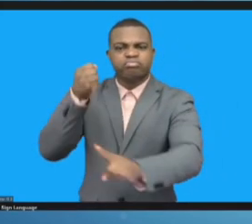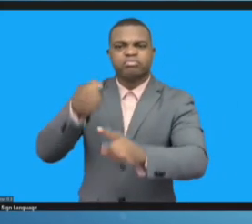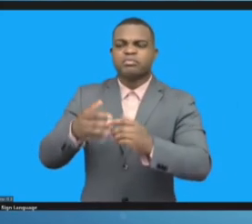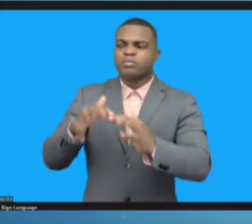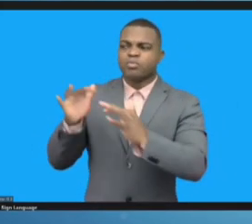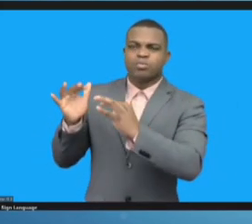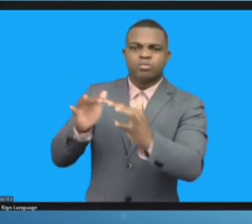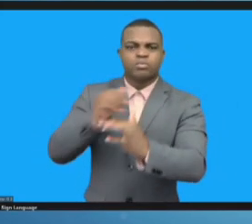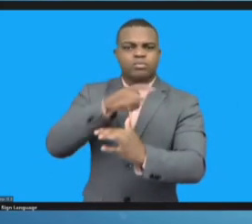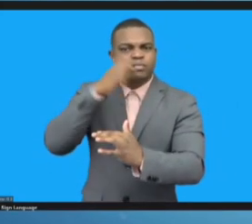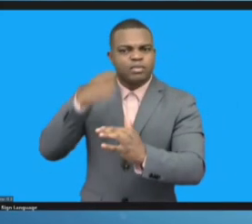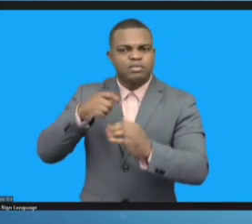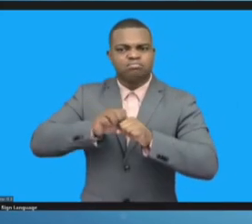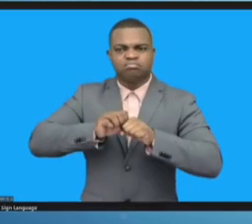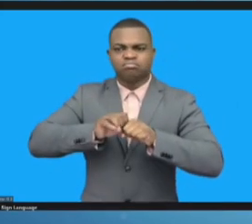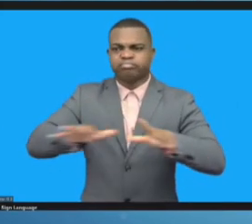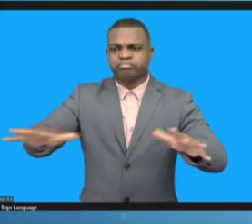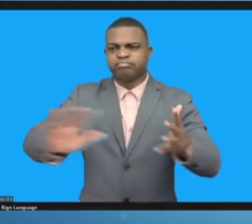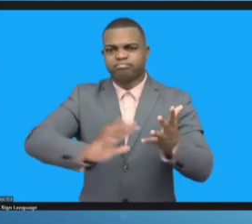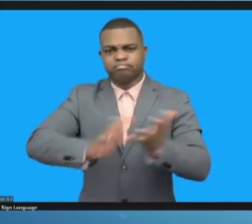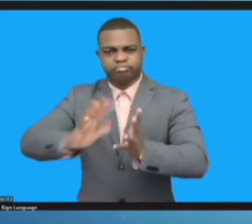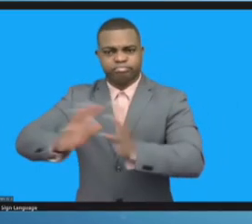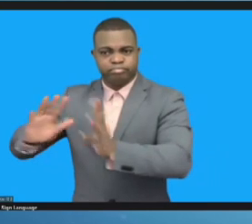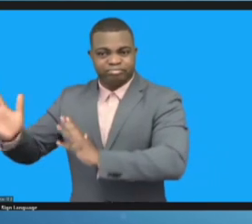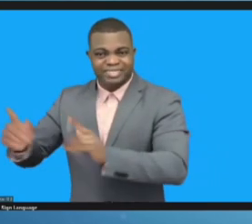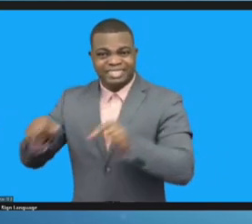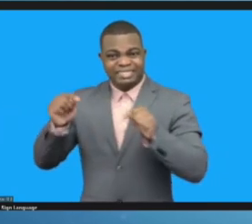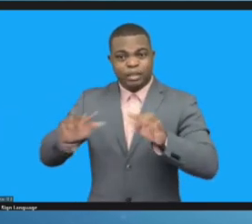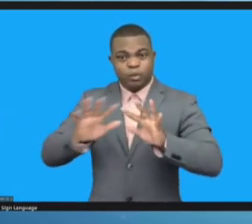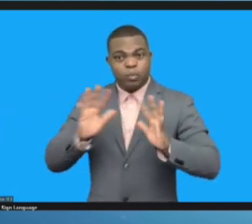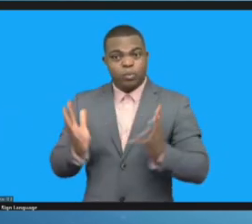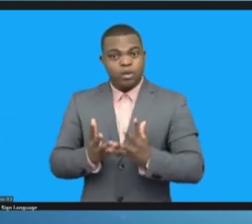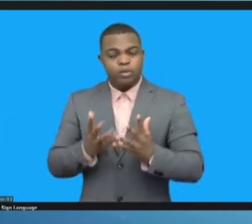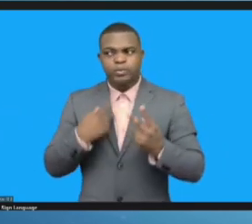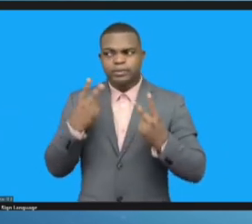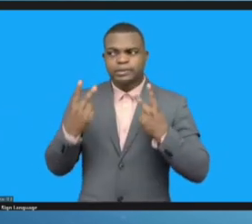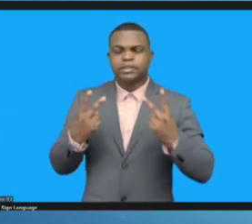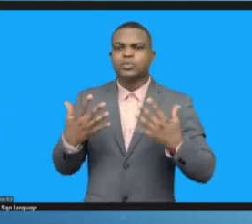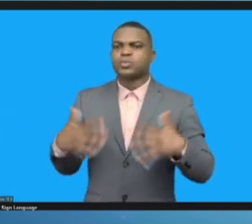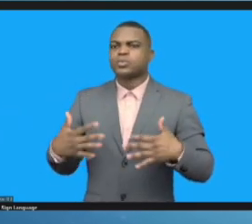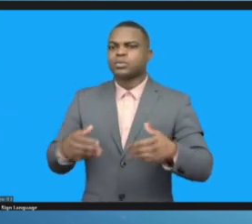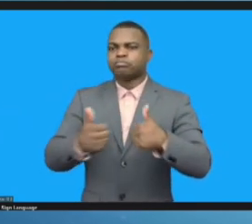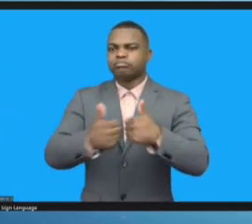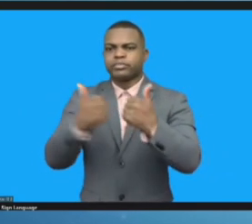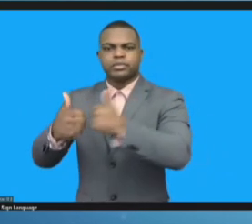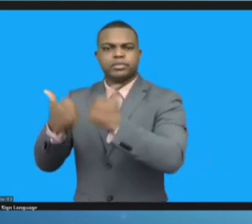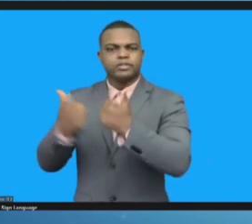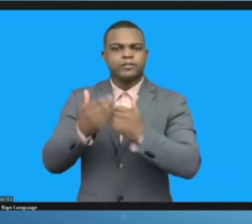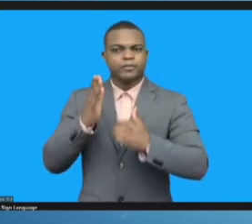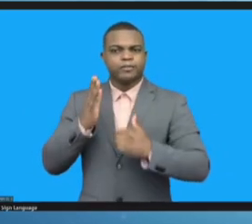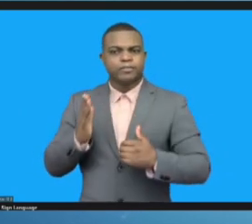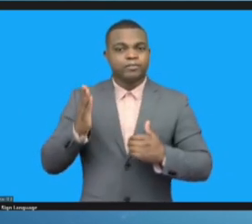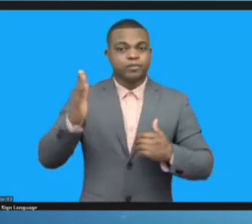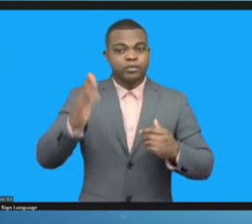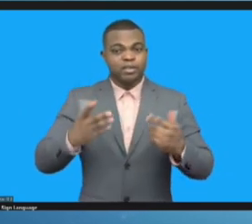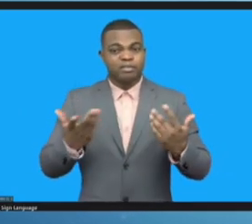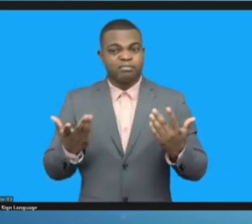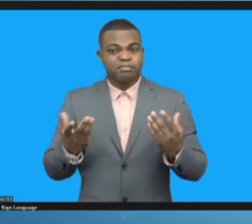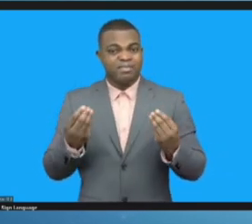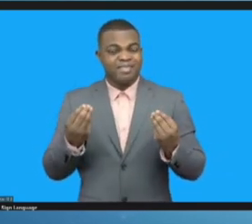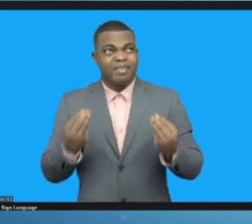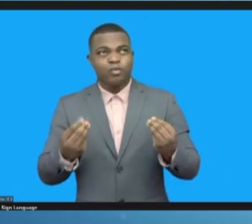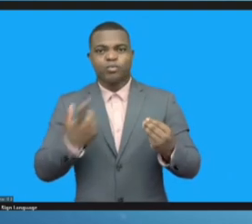facilitating further digital transformation. This year's forum, under the overarching theme of a resilient internet